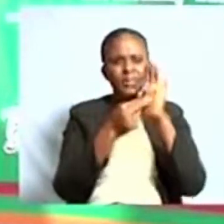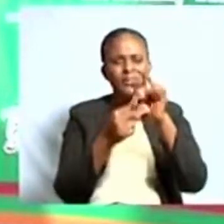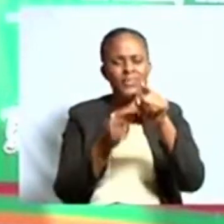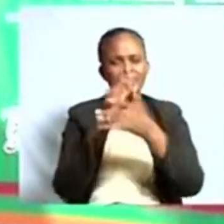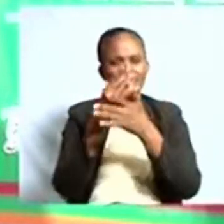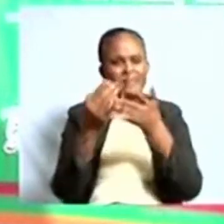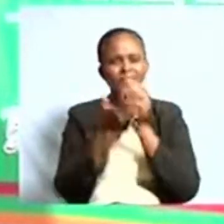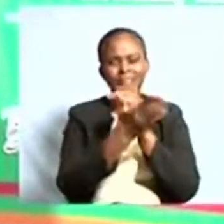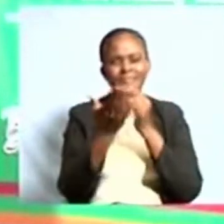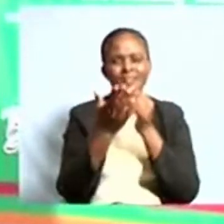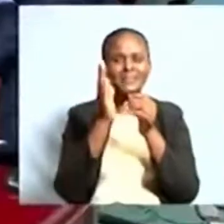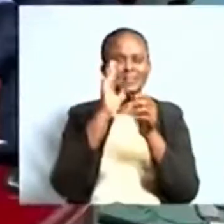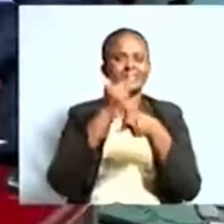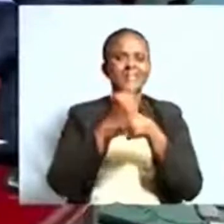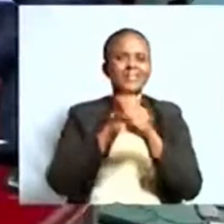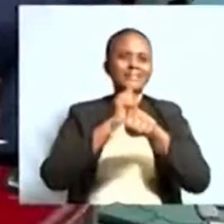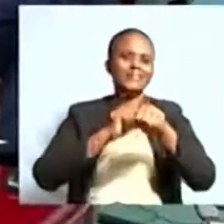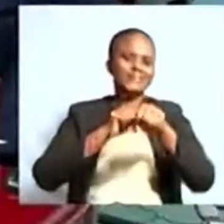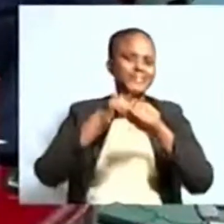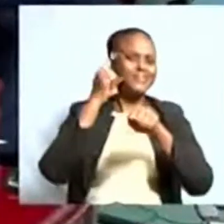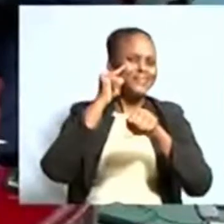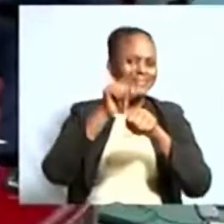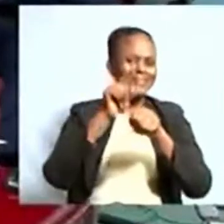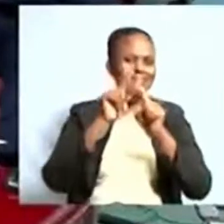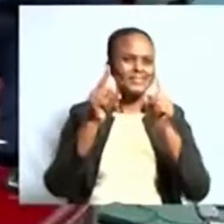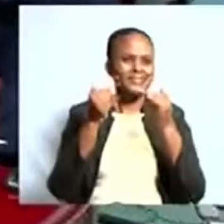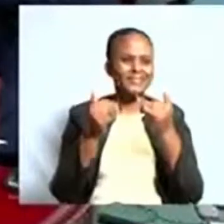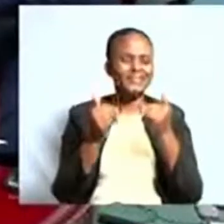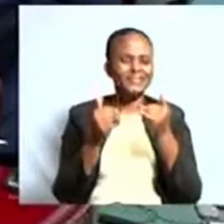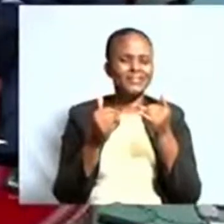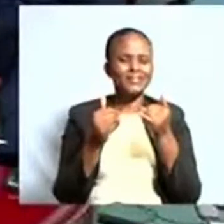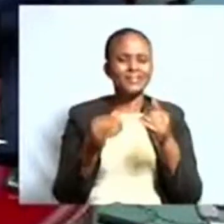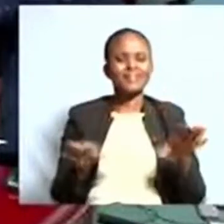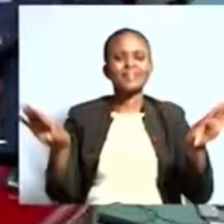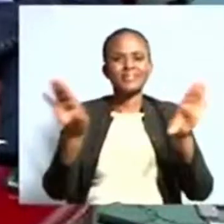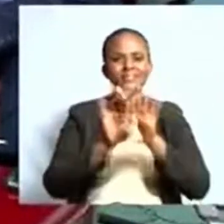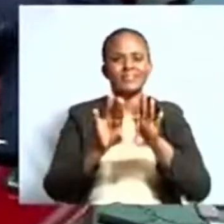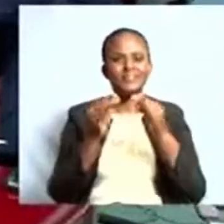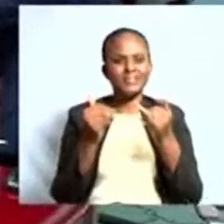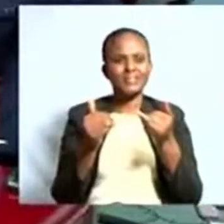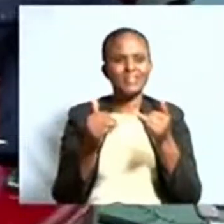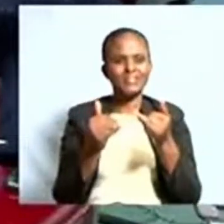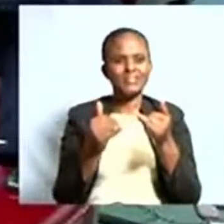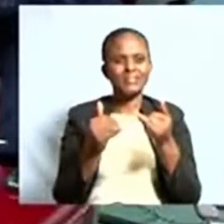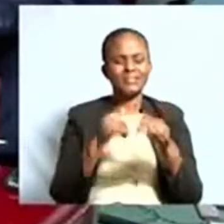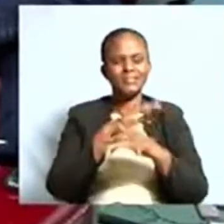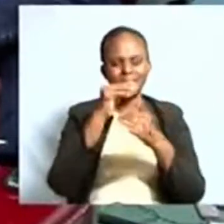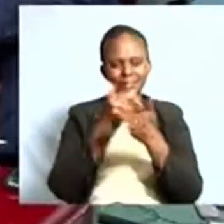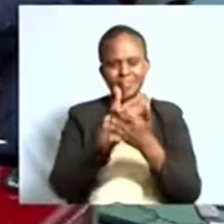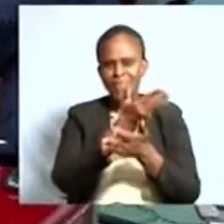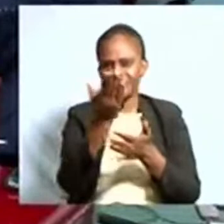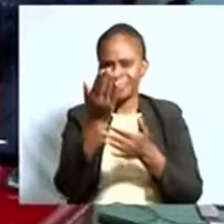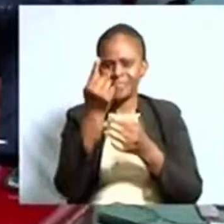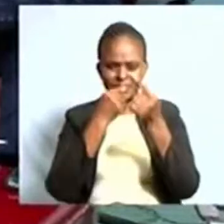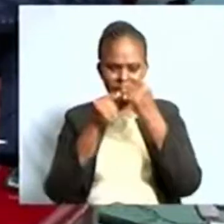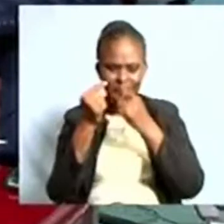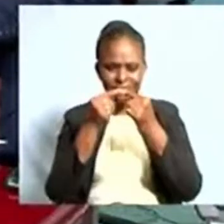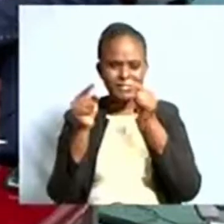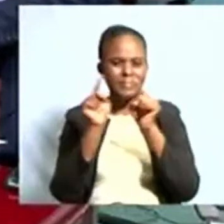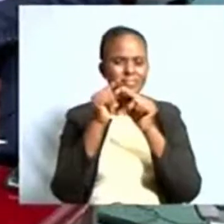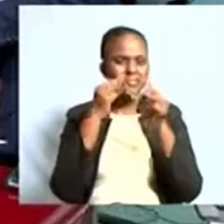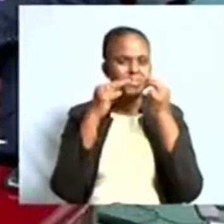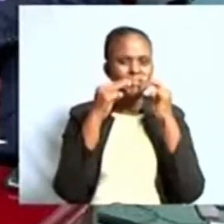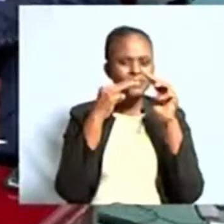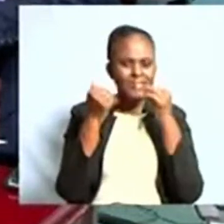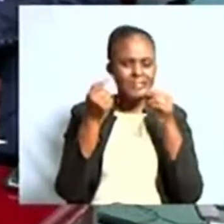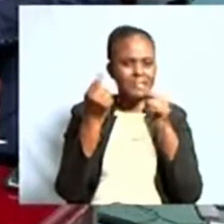of All right, these. we'll create time for that. But Yeah. of course, just in closing, out of all this conversation we've had, and there's a message now